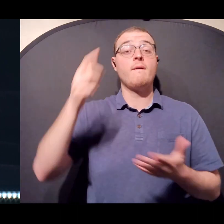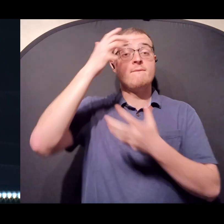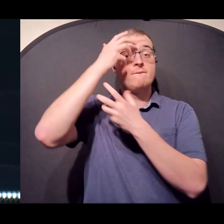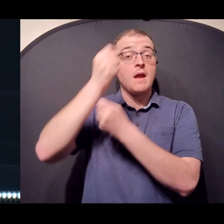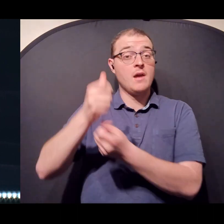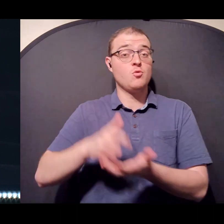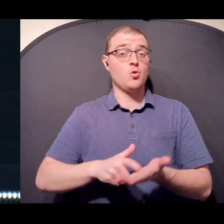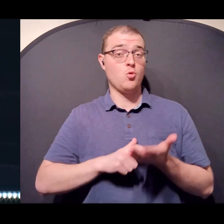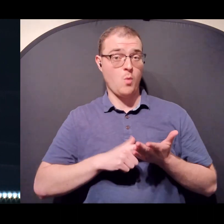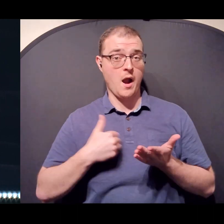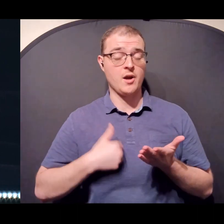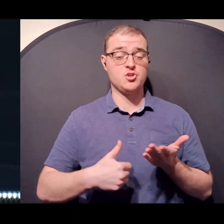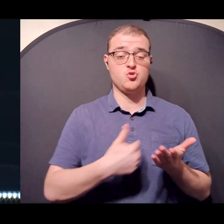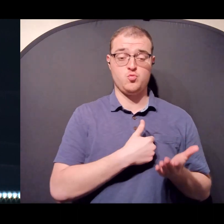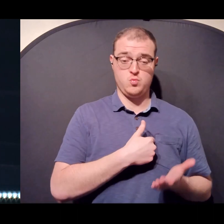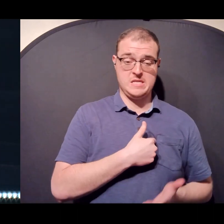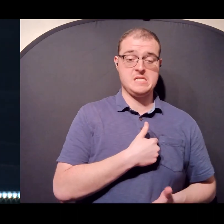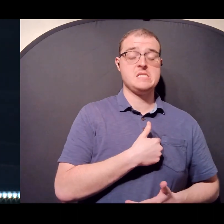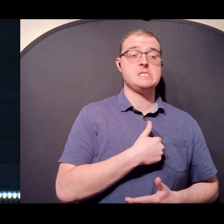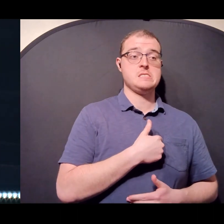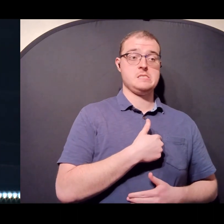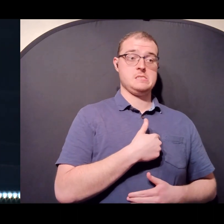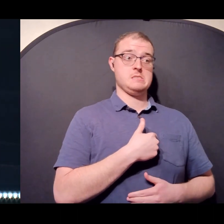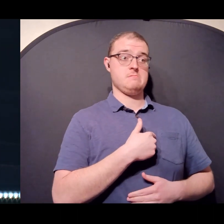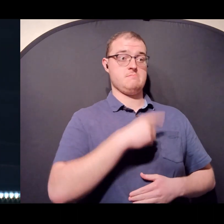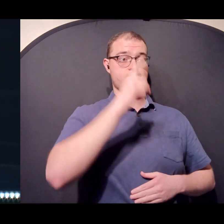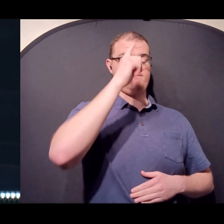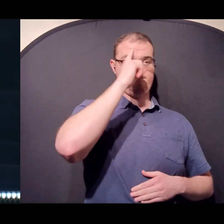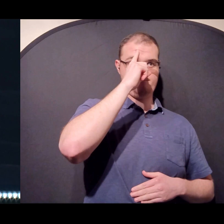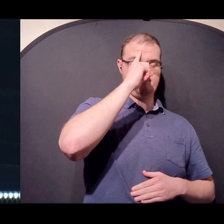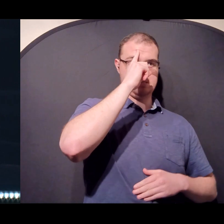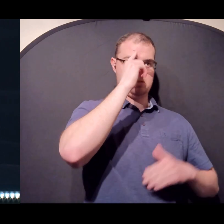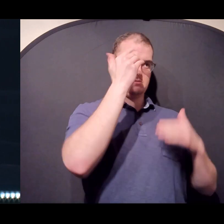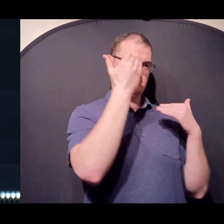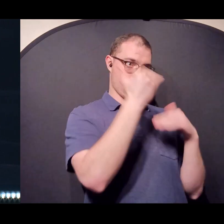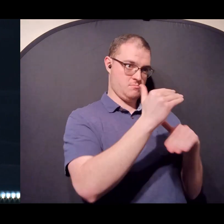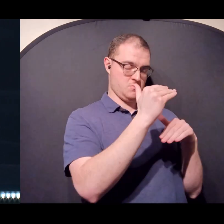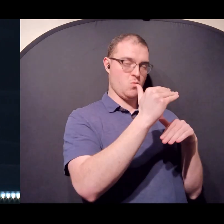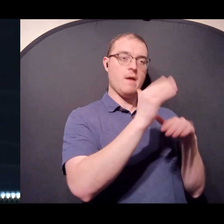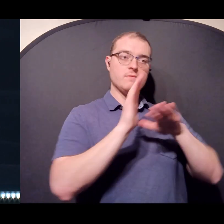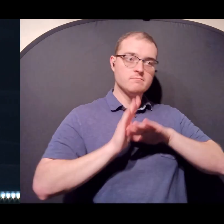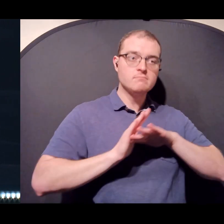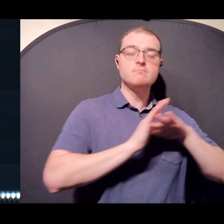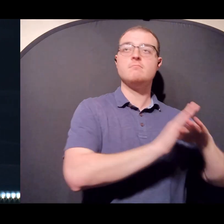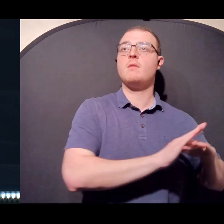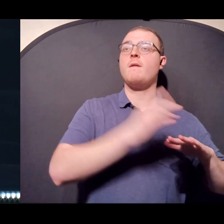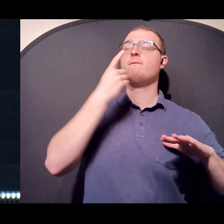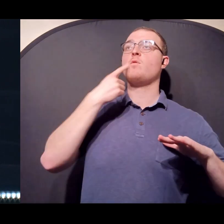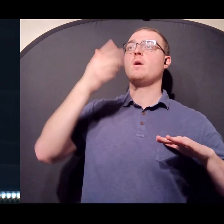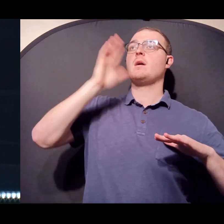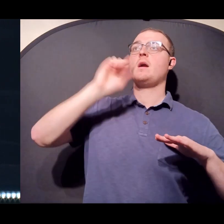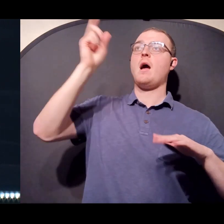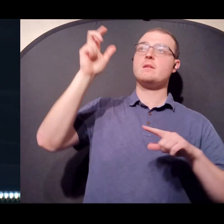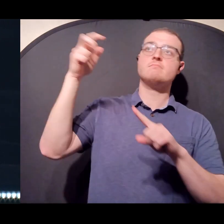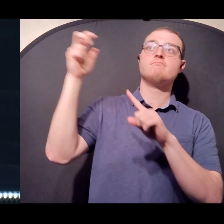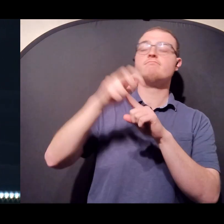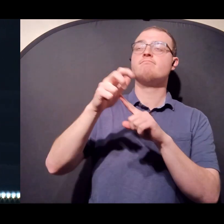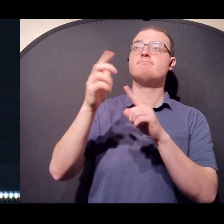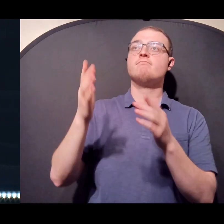down. I wrote, faith requires that we move beyond our limited understanding of things for the potential of reaching God's